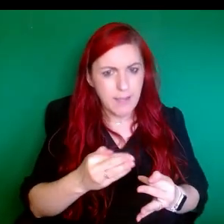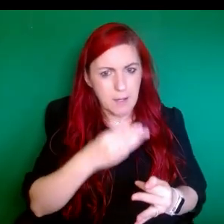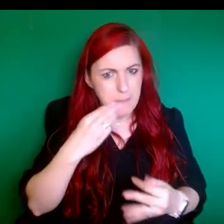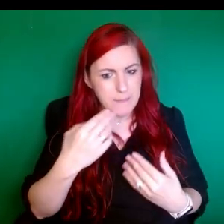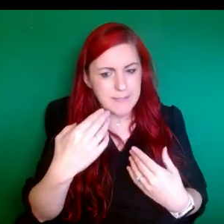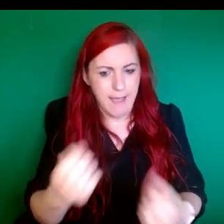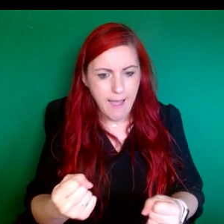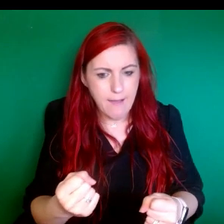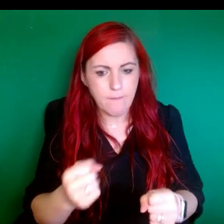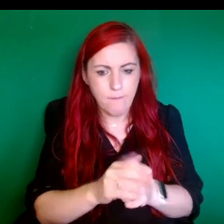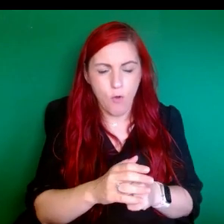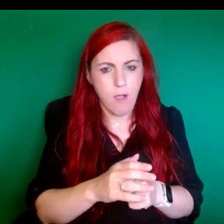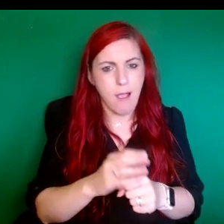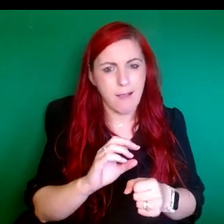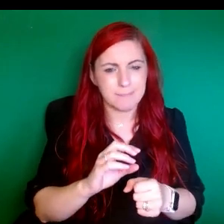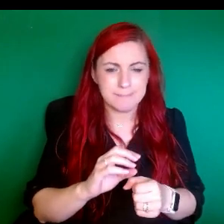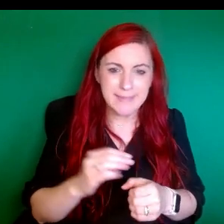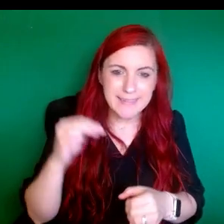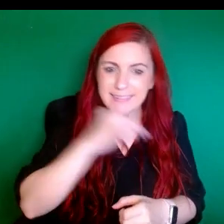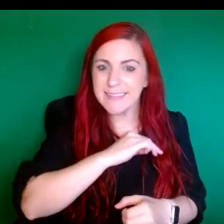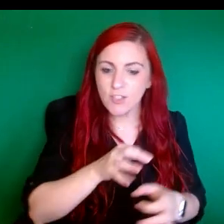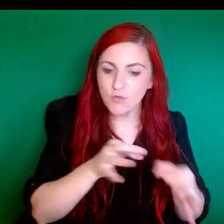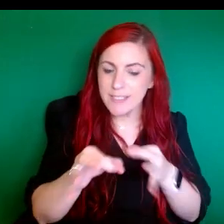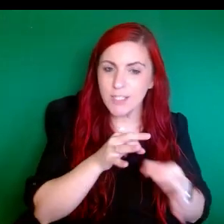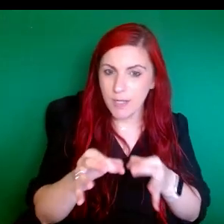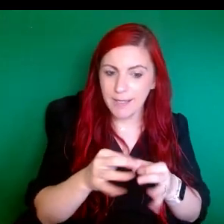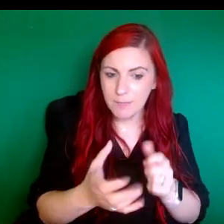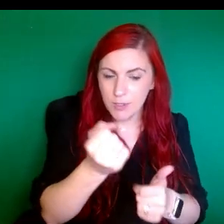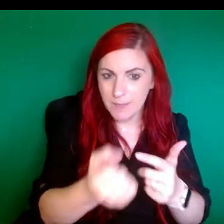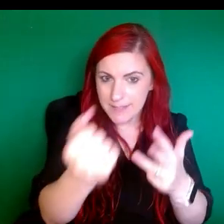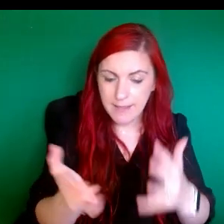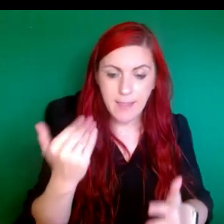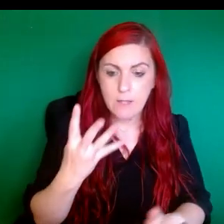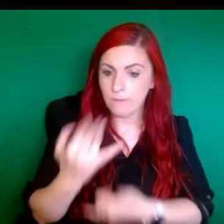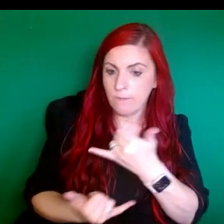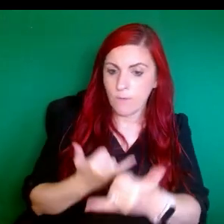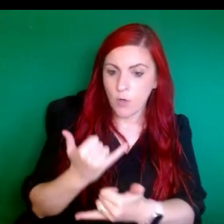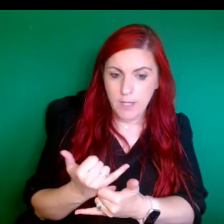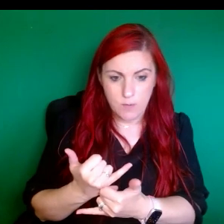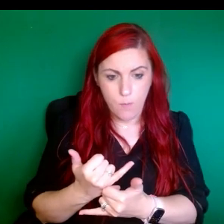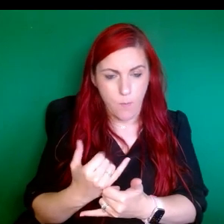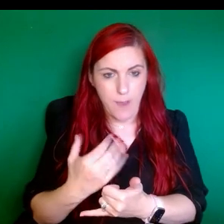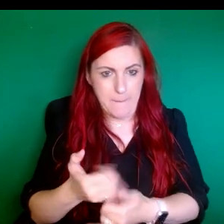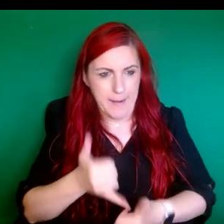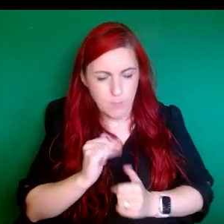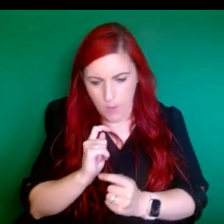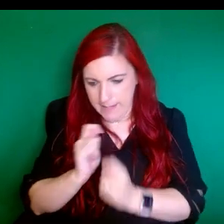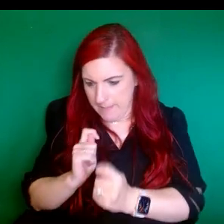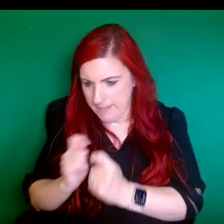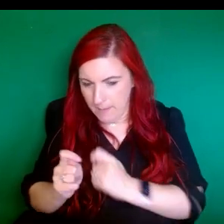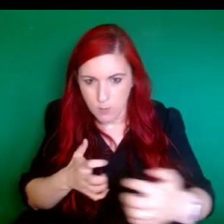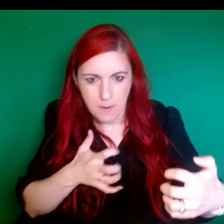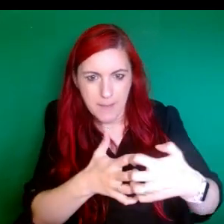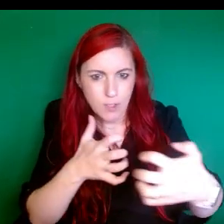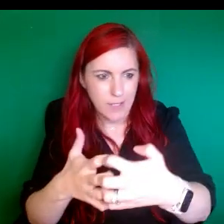report. Over the past 4 years, we have adapted our strategy to meet the demands of an increasingly unpredictable world, working through